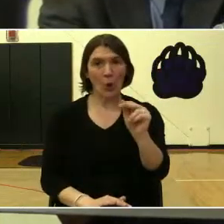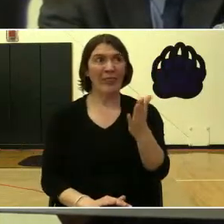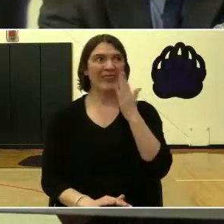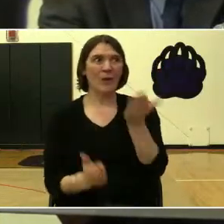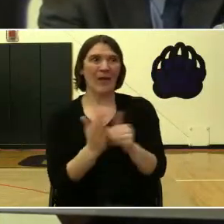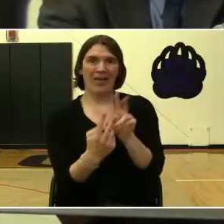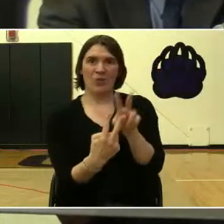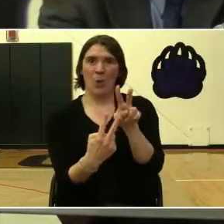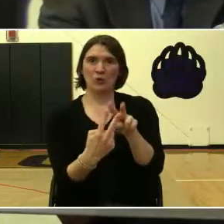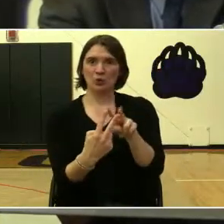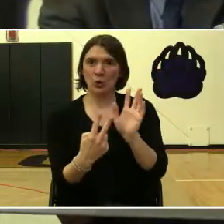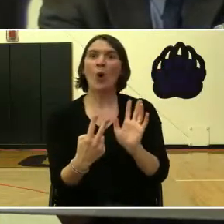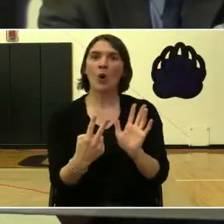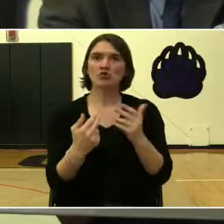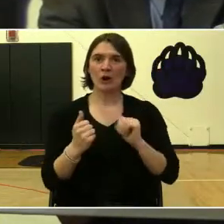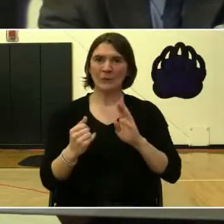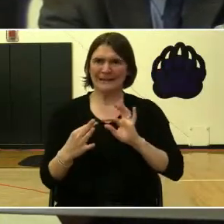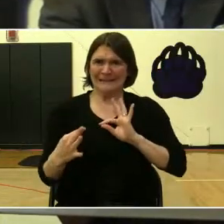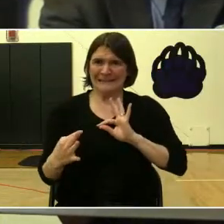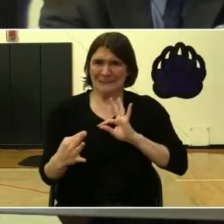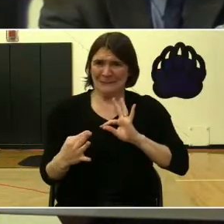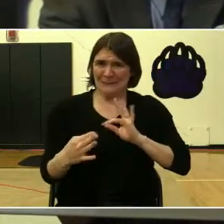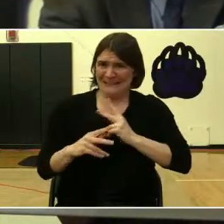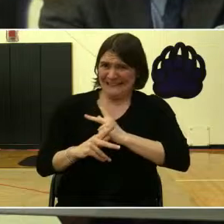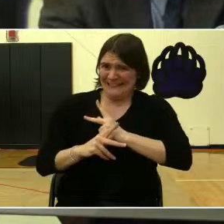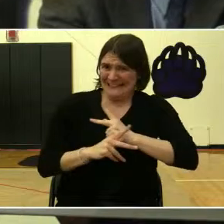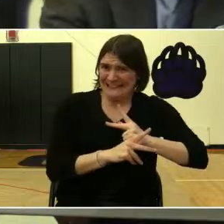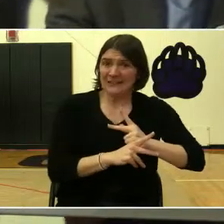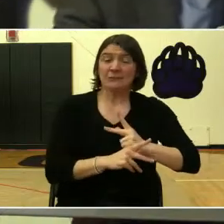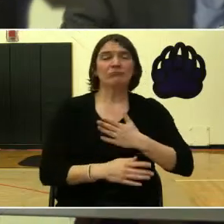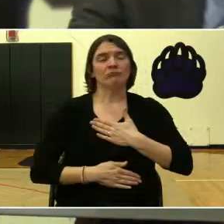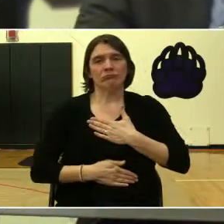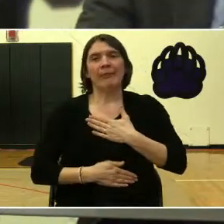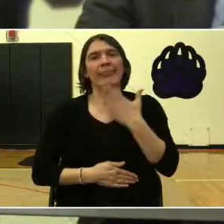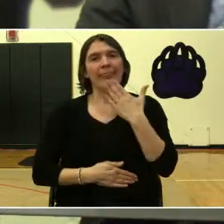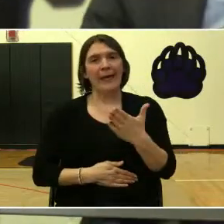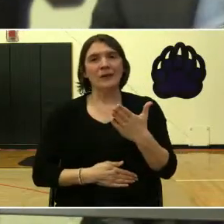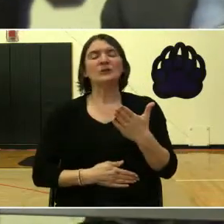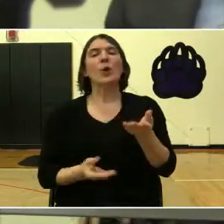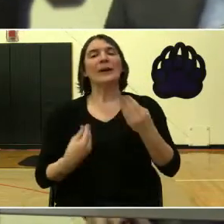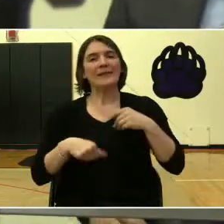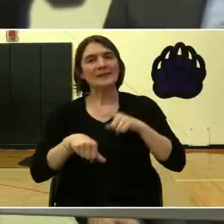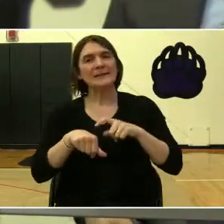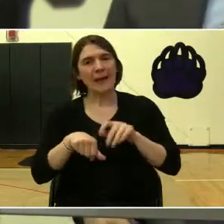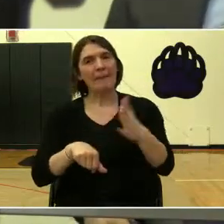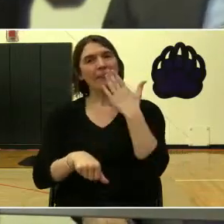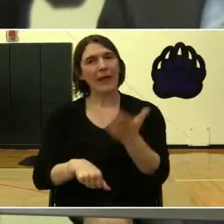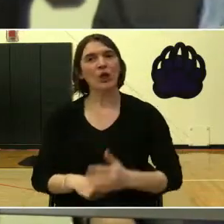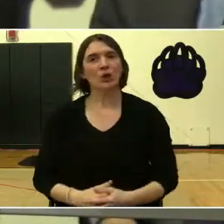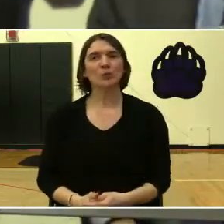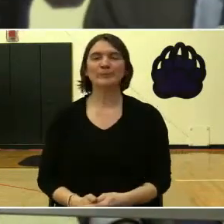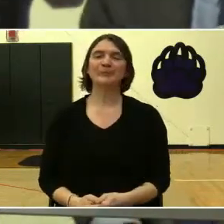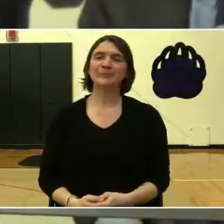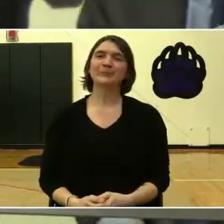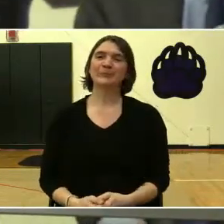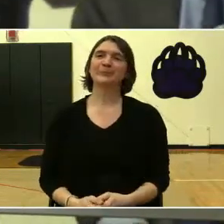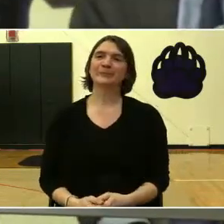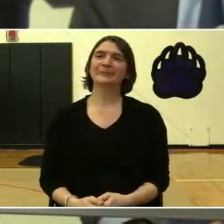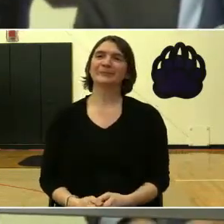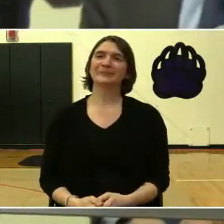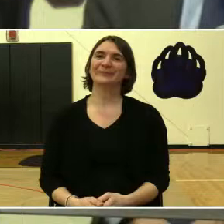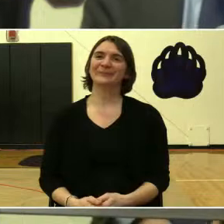their their desire to be as accurate as possible which is always why there's a delay in getting that answer so thank you both very